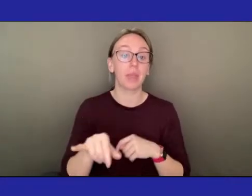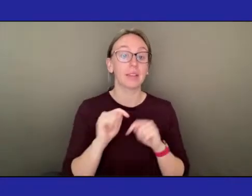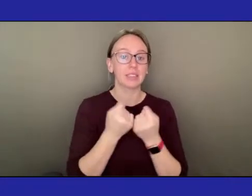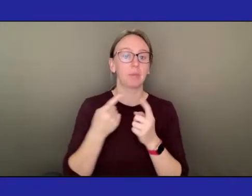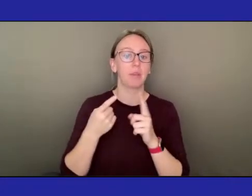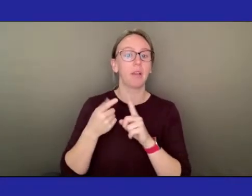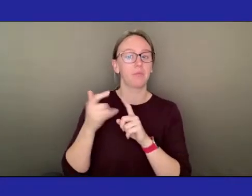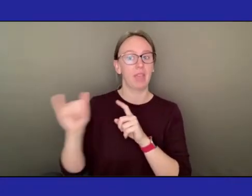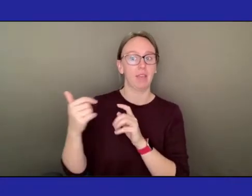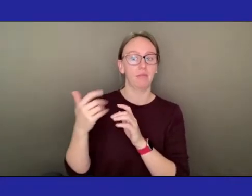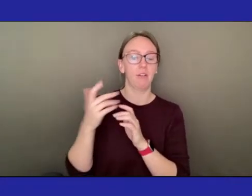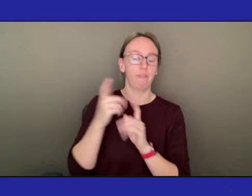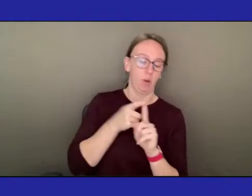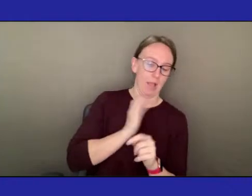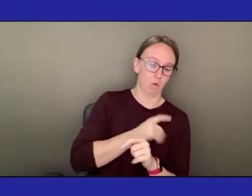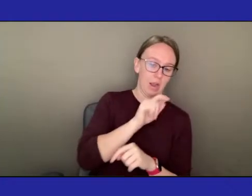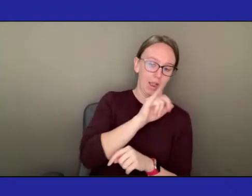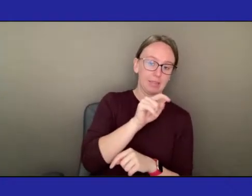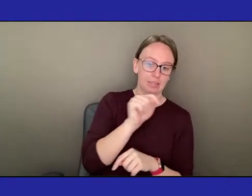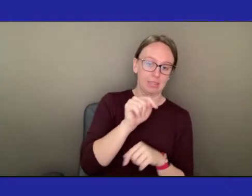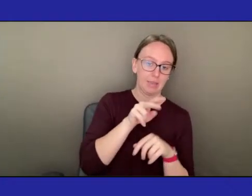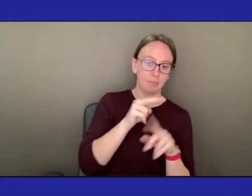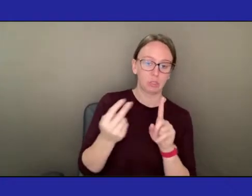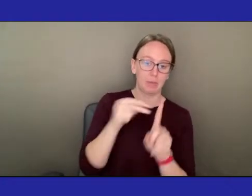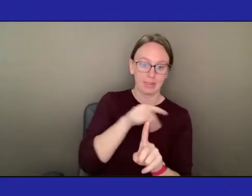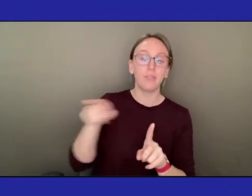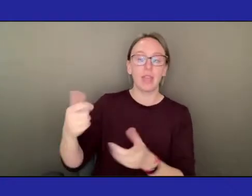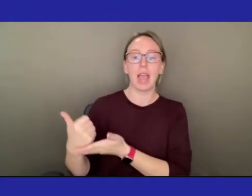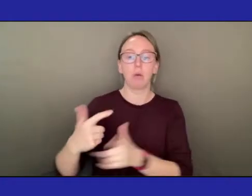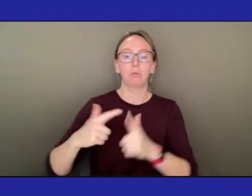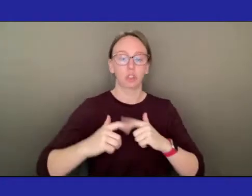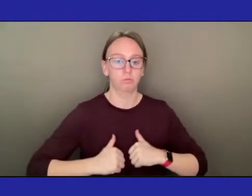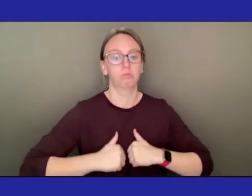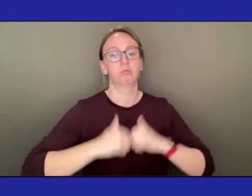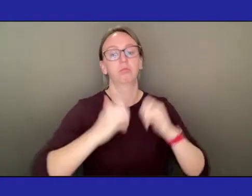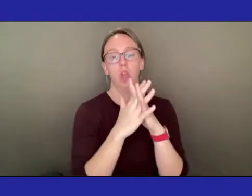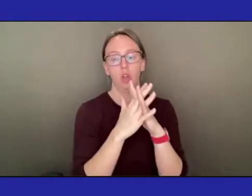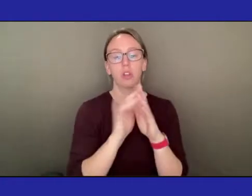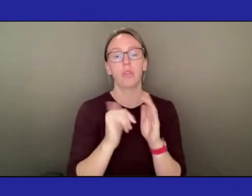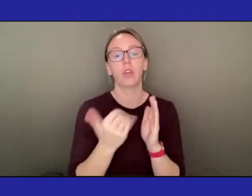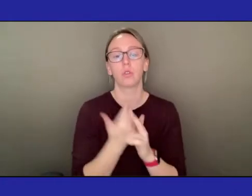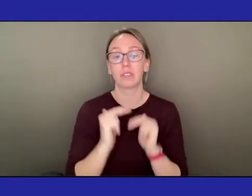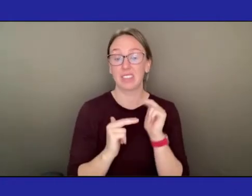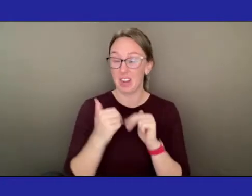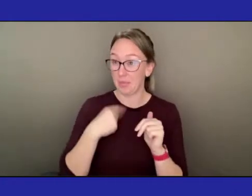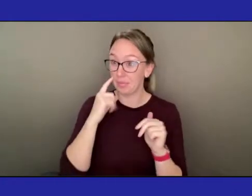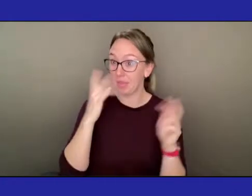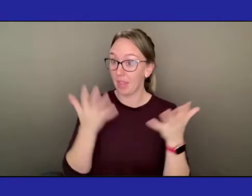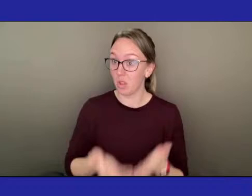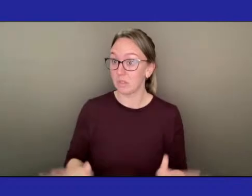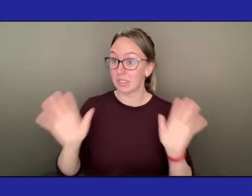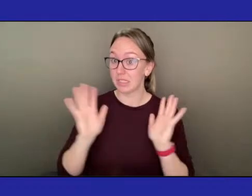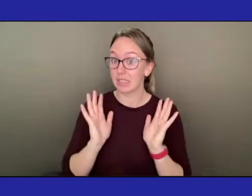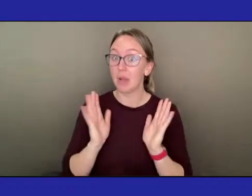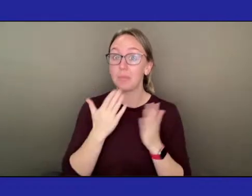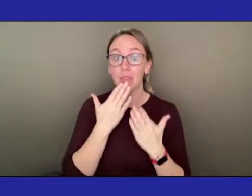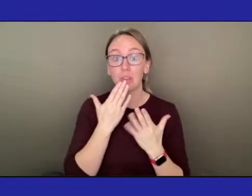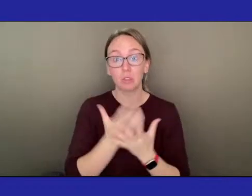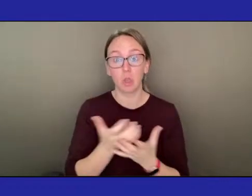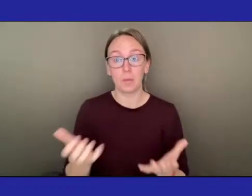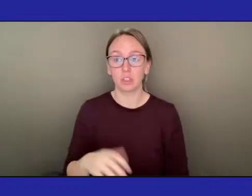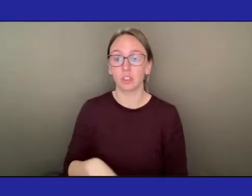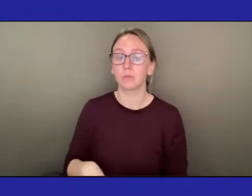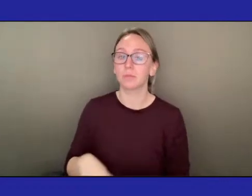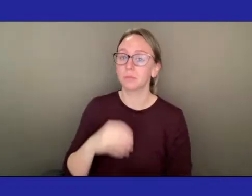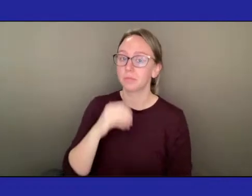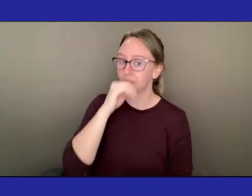launch, that new facility. And I think that closes us out. Thank you very much, Dr. Calamia. Thank you